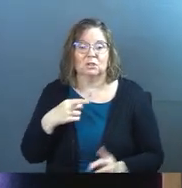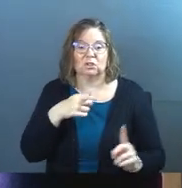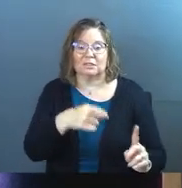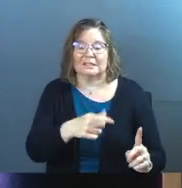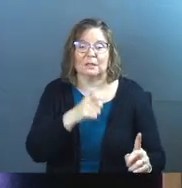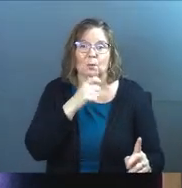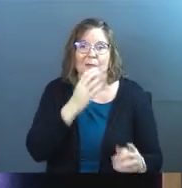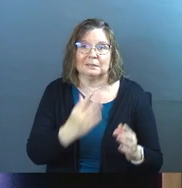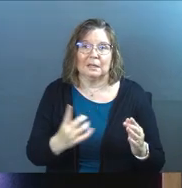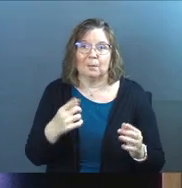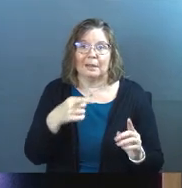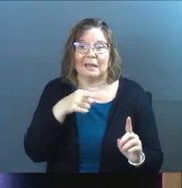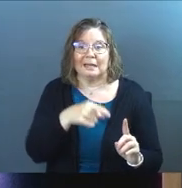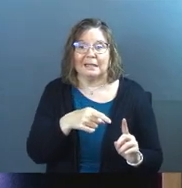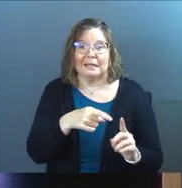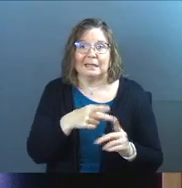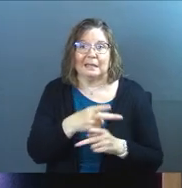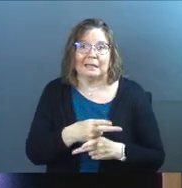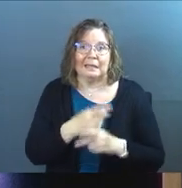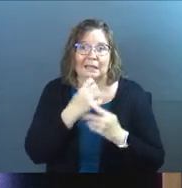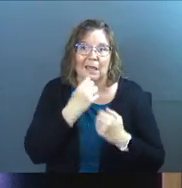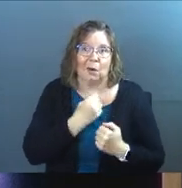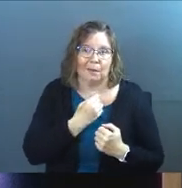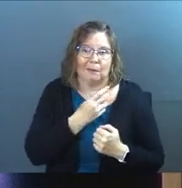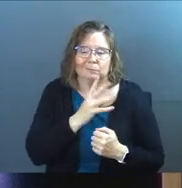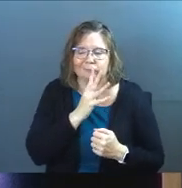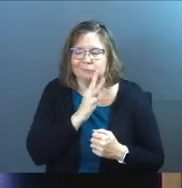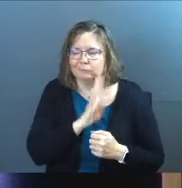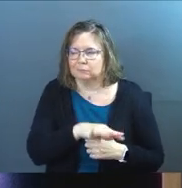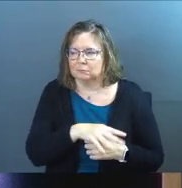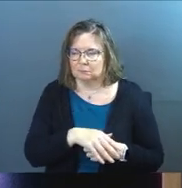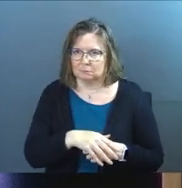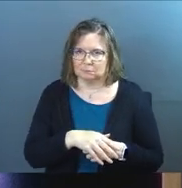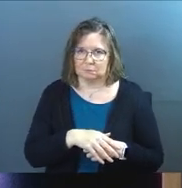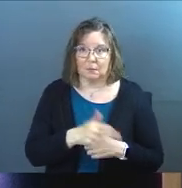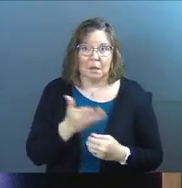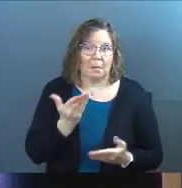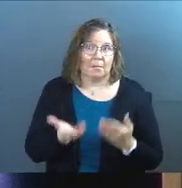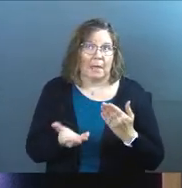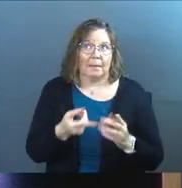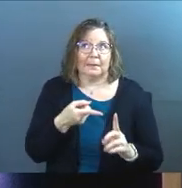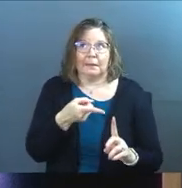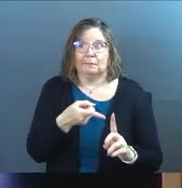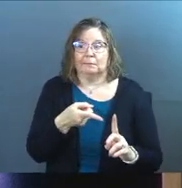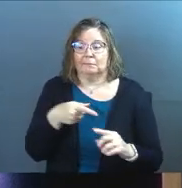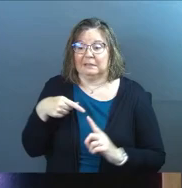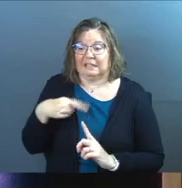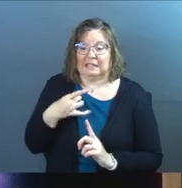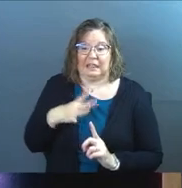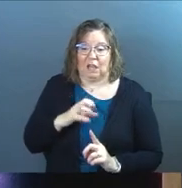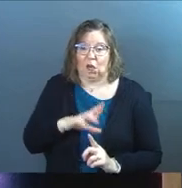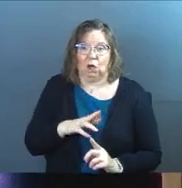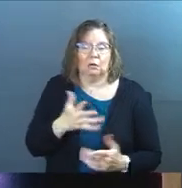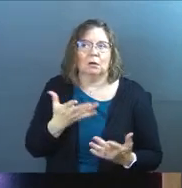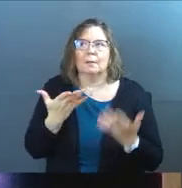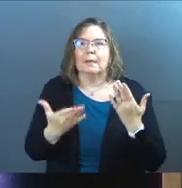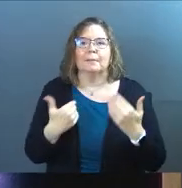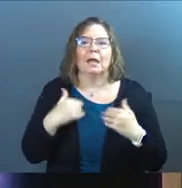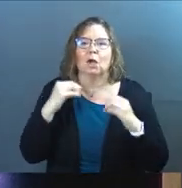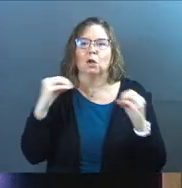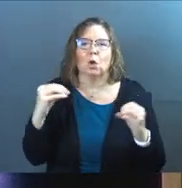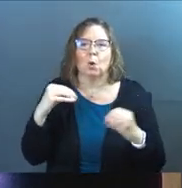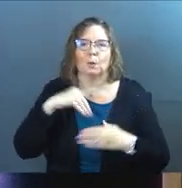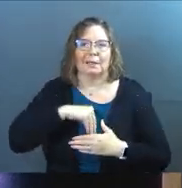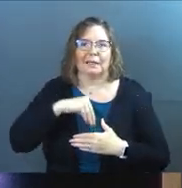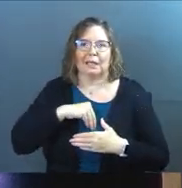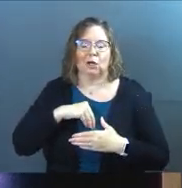she wasn't someone that he cared about necessarily. Maybe he just didn't like her. Maybe he had no